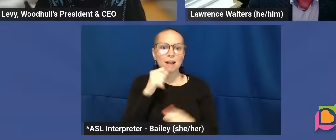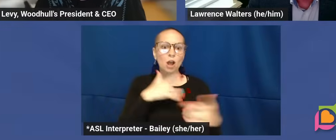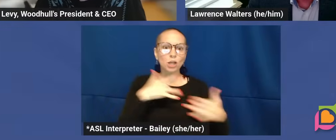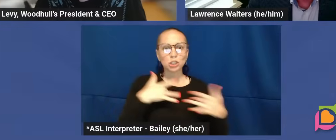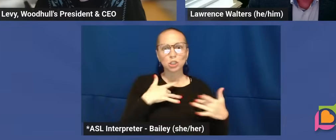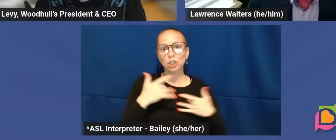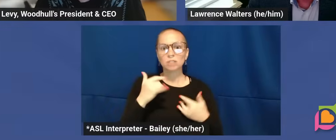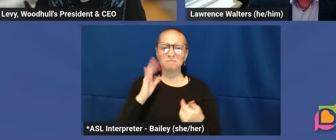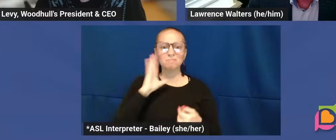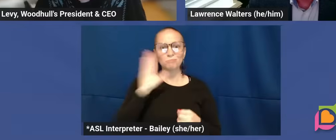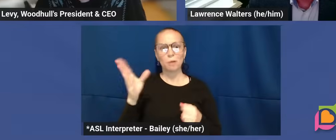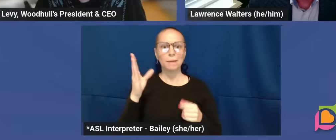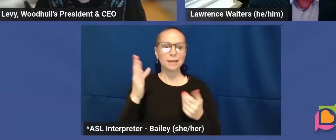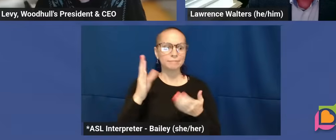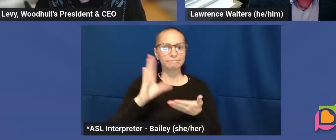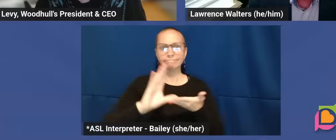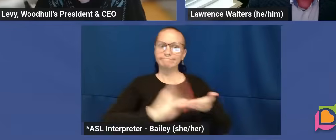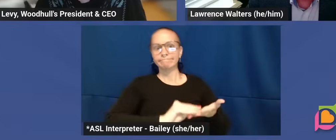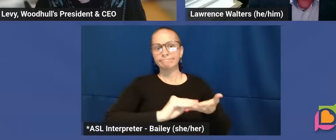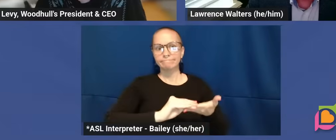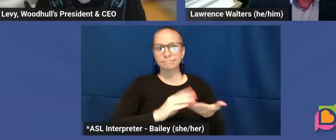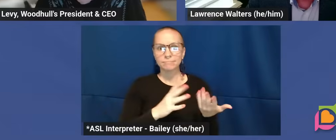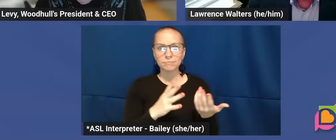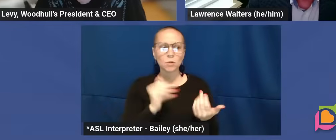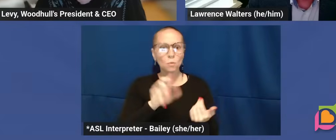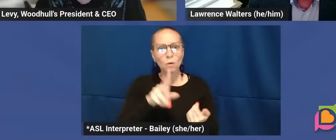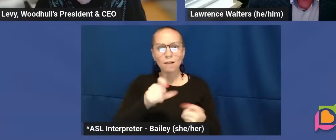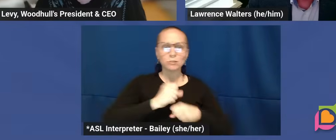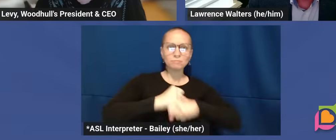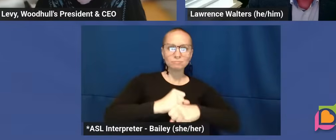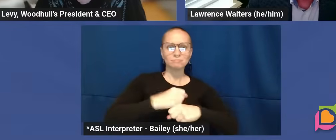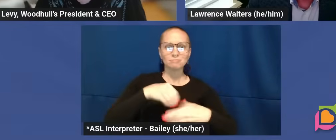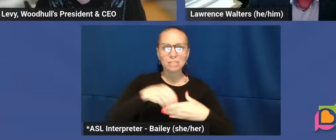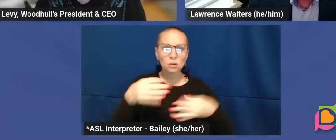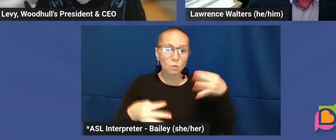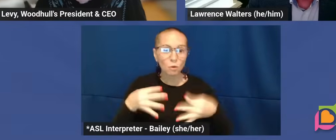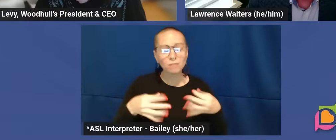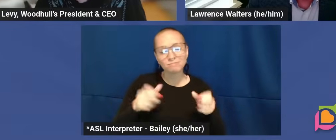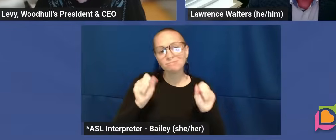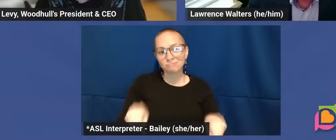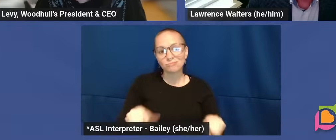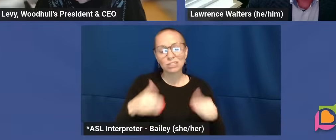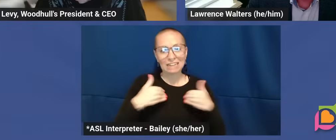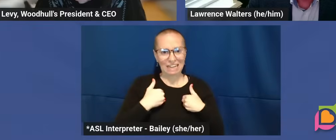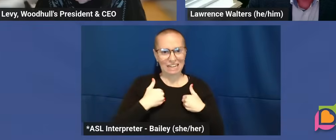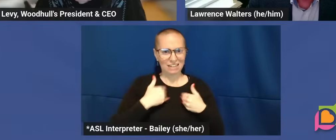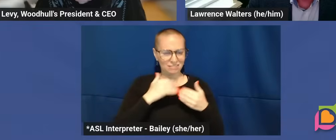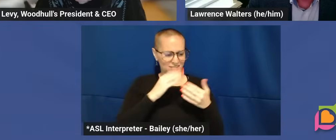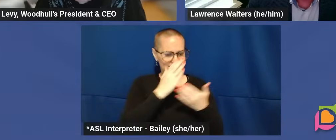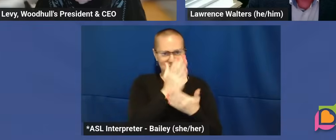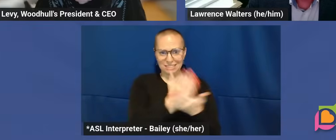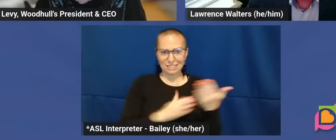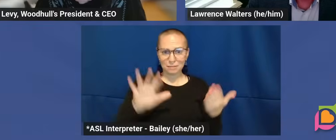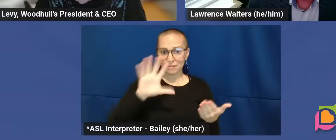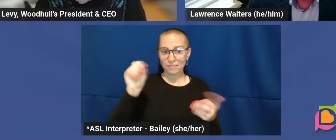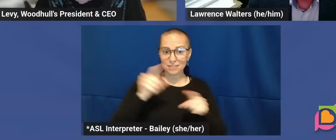being struck down or having to defend it in court. So, we could end up with this patchwork of 50 different